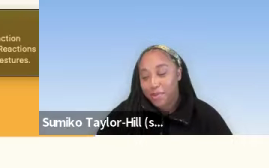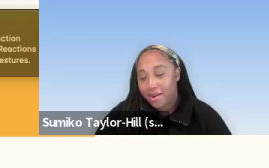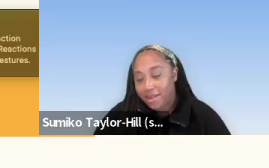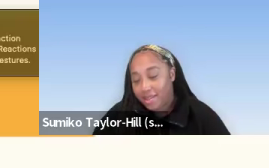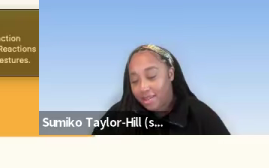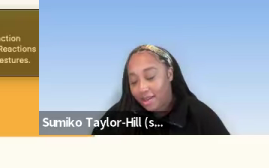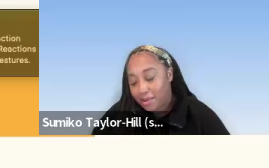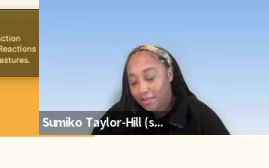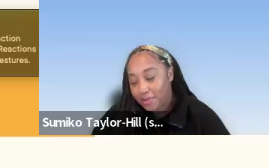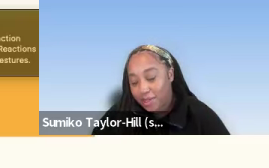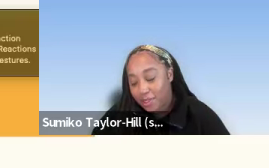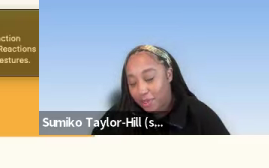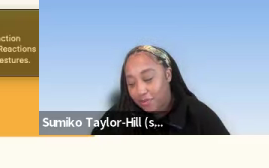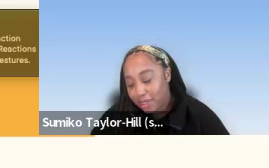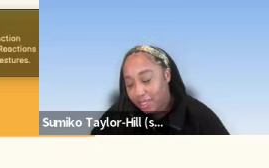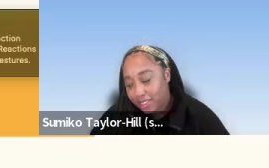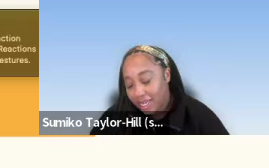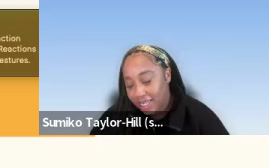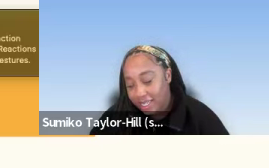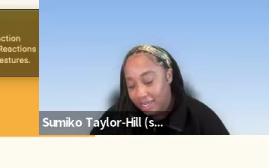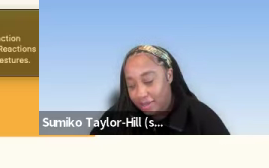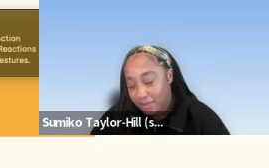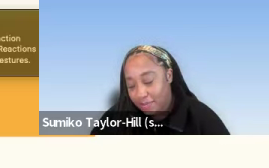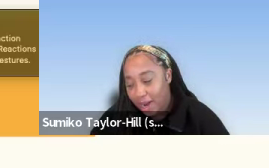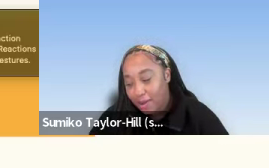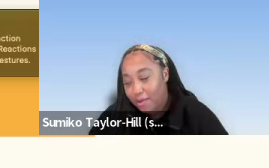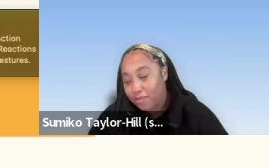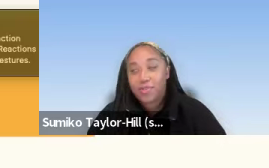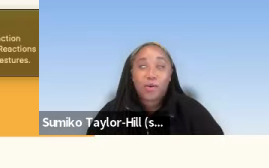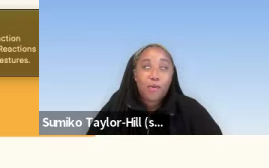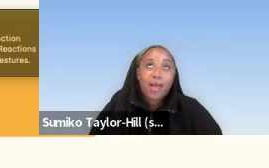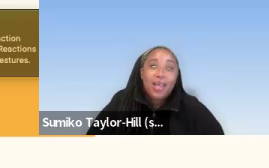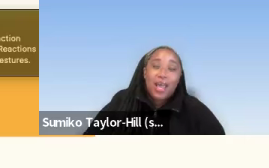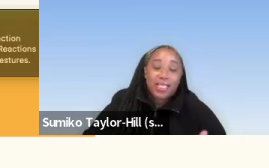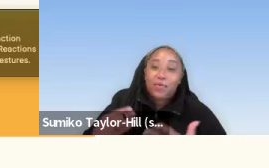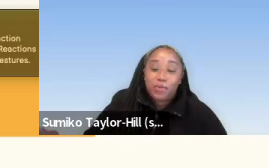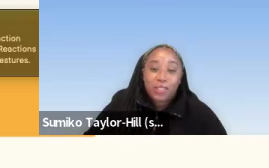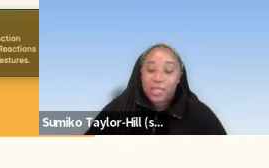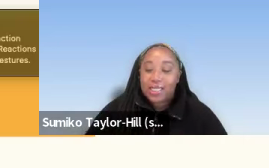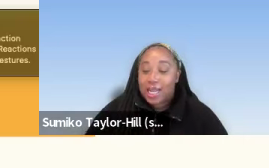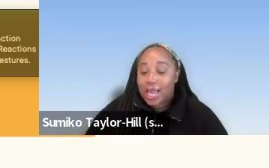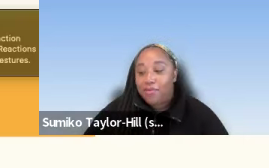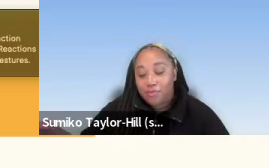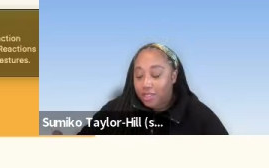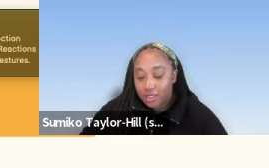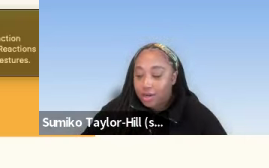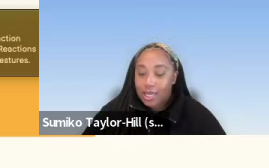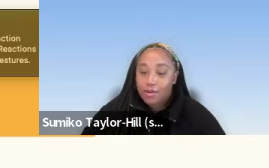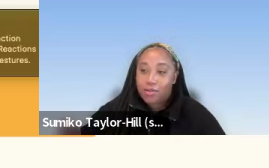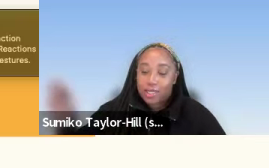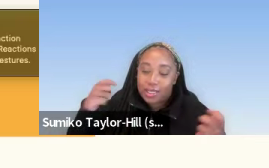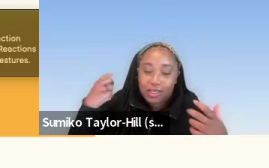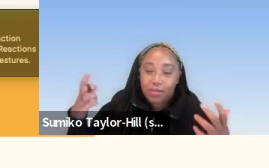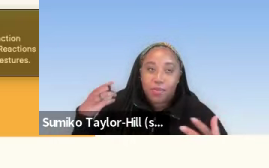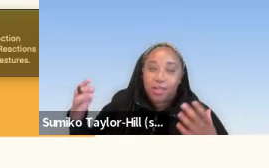Thank you, Meredith. Thank you so much for the insight. So as everyone was speaking today, I'm just jotting